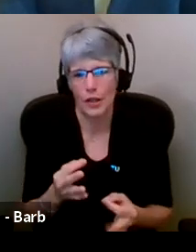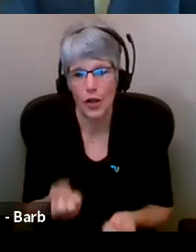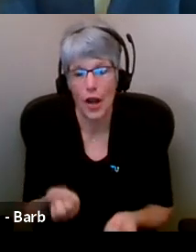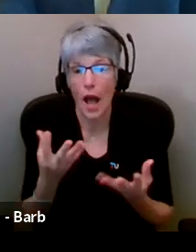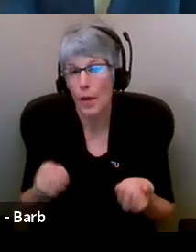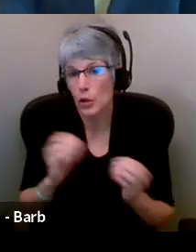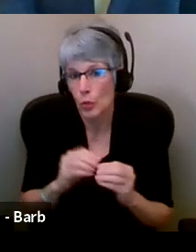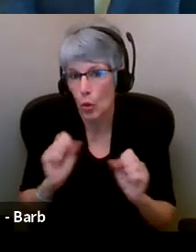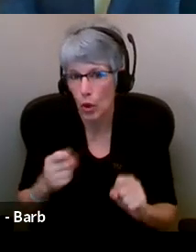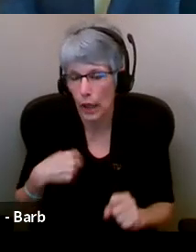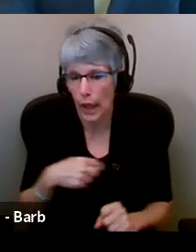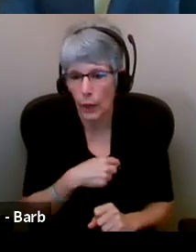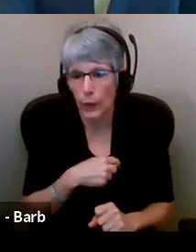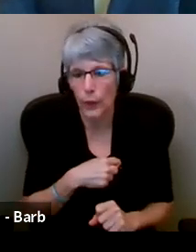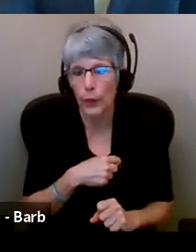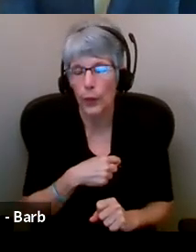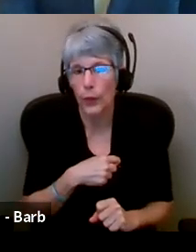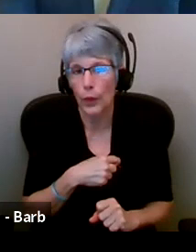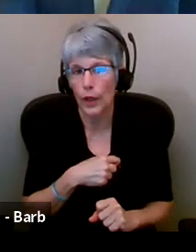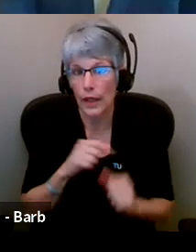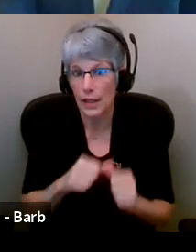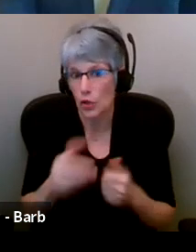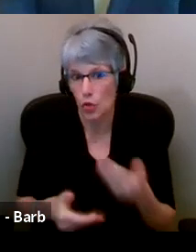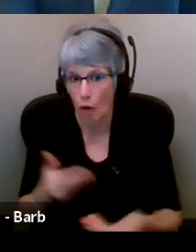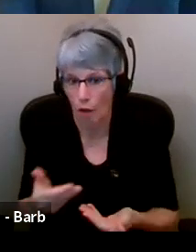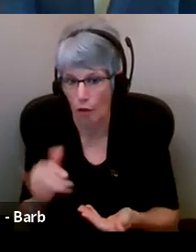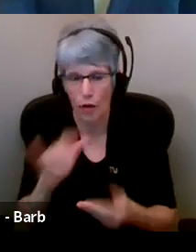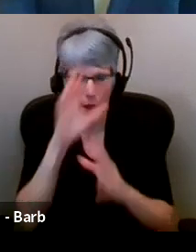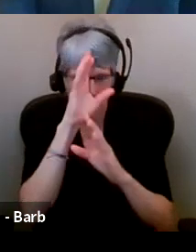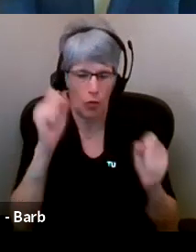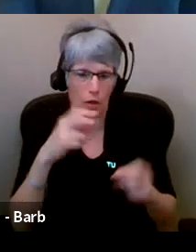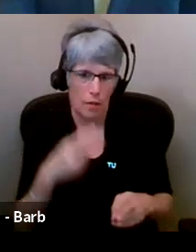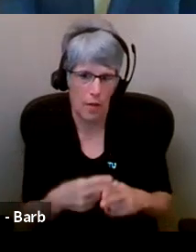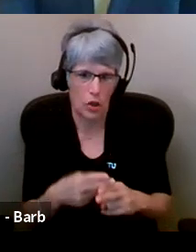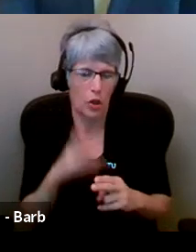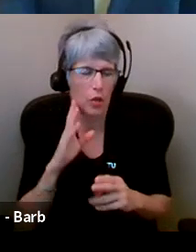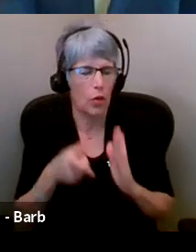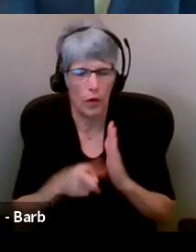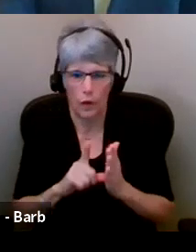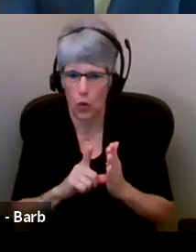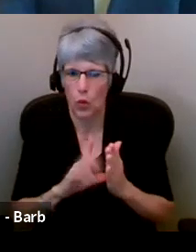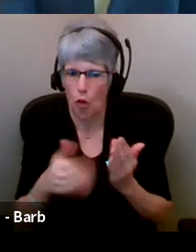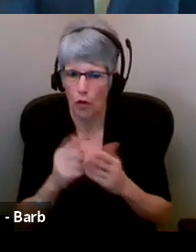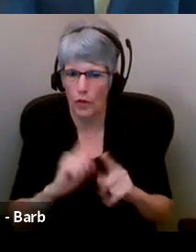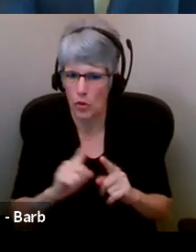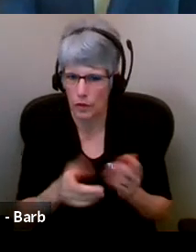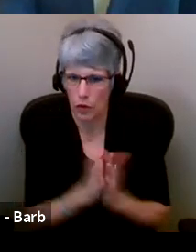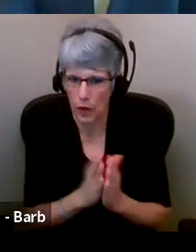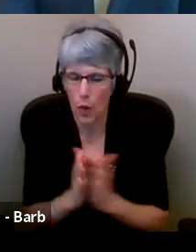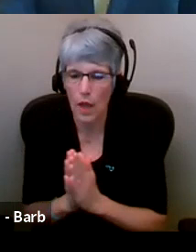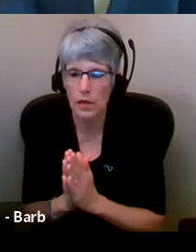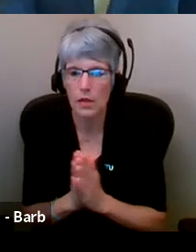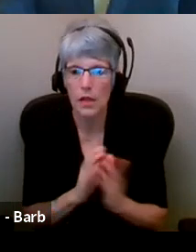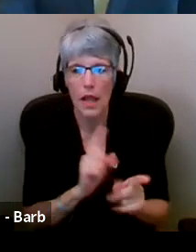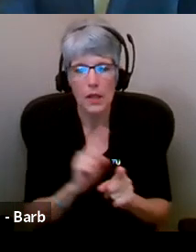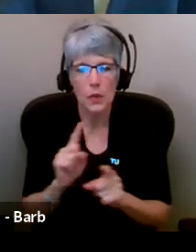to hire. As the president mentioned, we're going to be reviewing all of those requests, as well as, for example, and I think